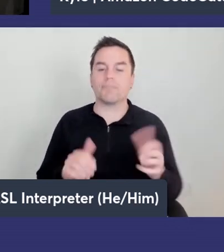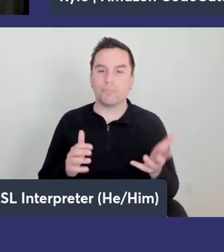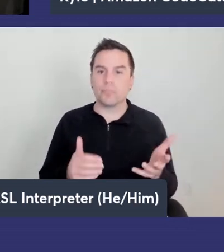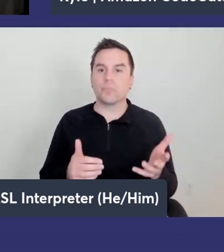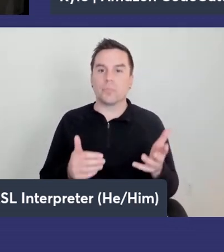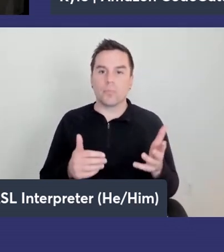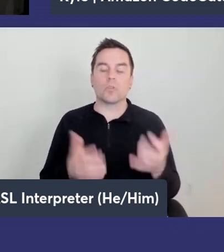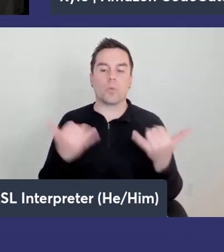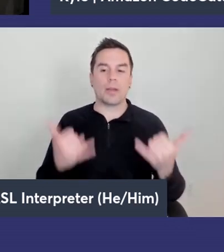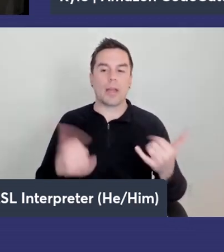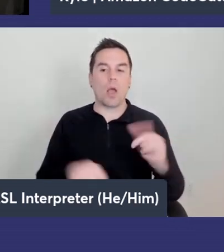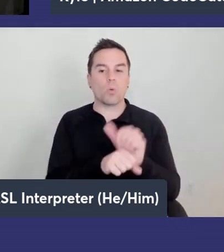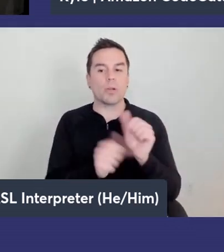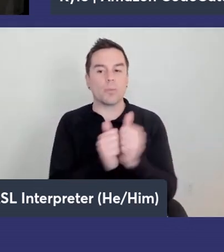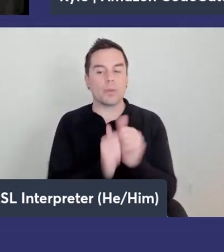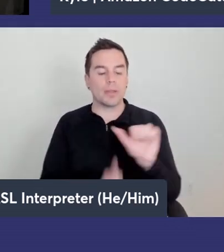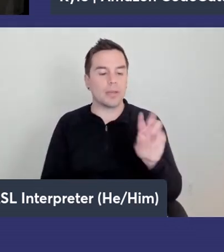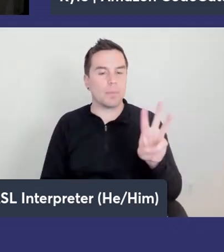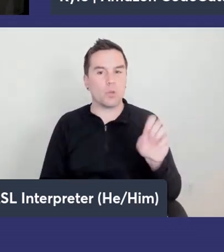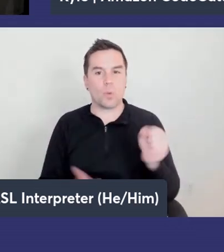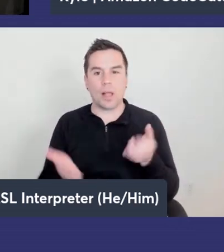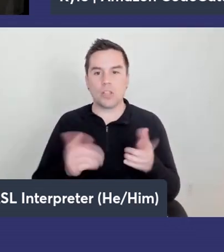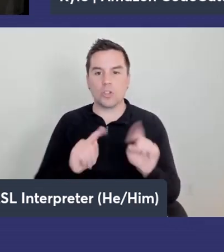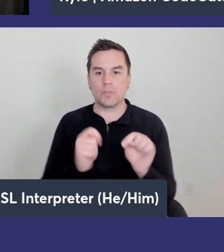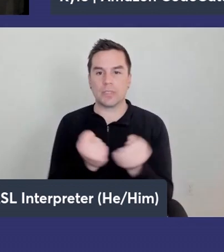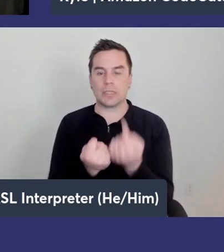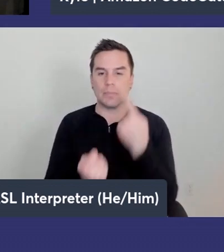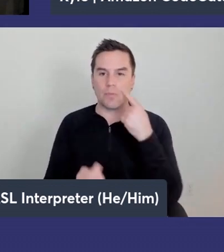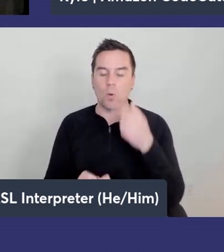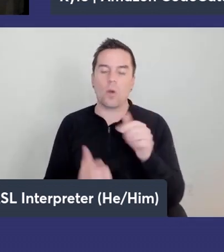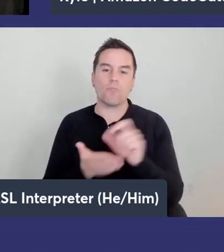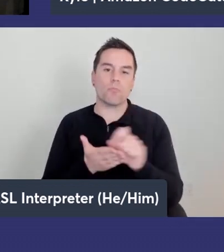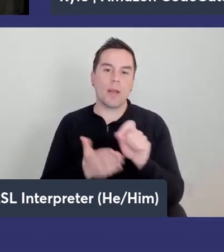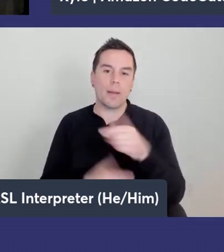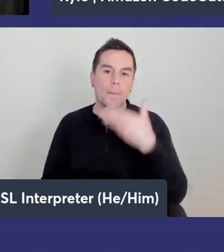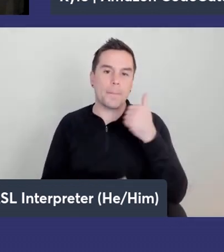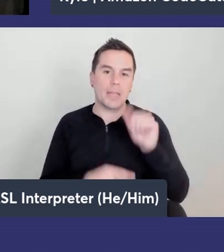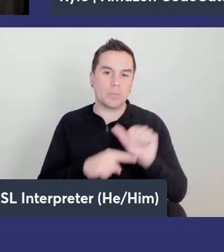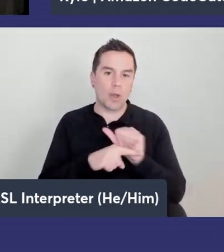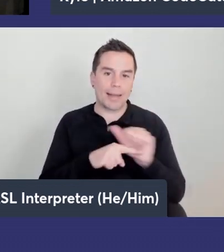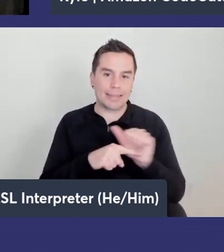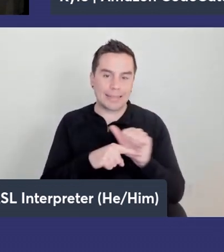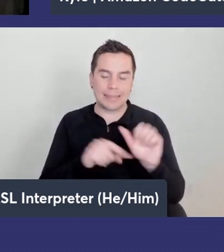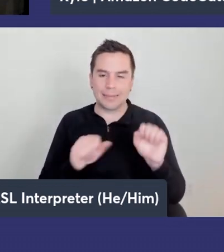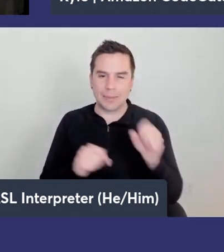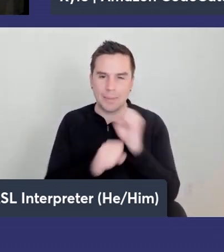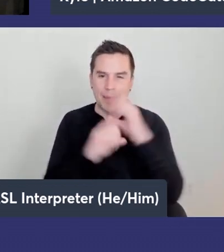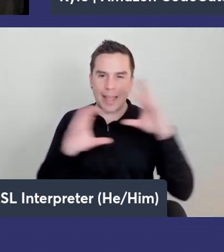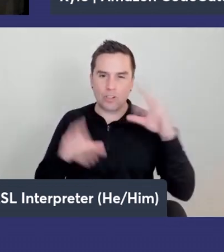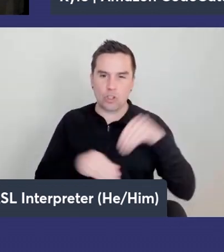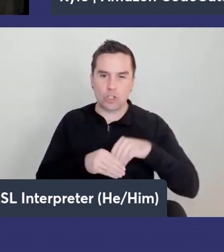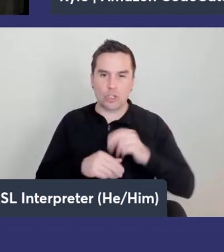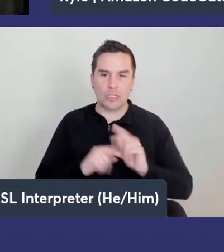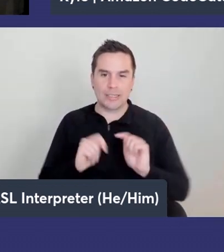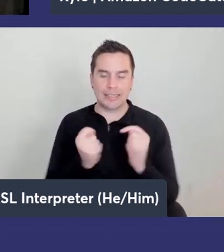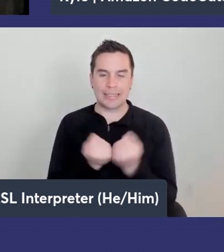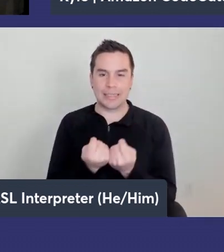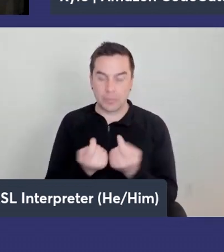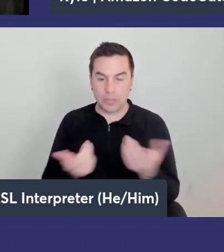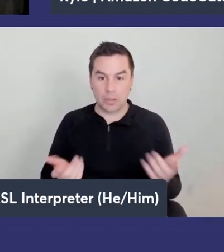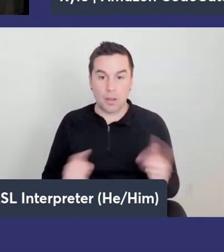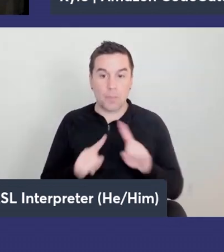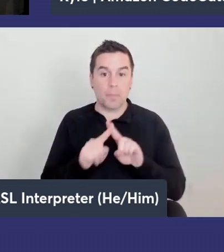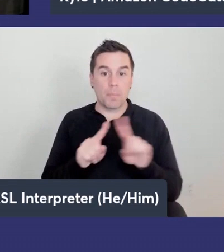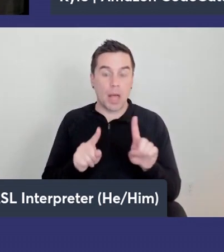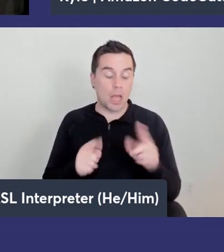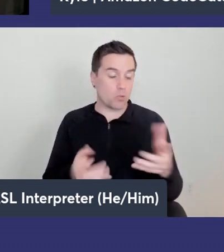best practices for those. Eventually, you could imagine internal teams doing that. Right. Then think about the tool chain, the pipelines. Like, do I want GitHub? Do